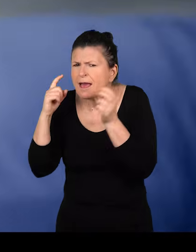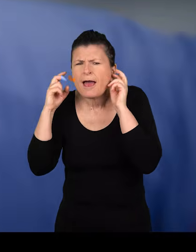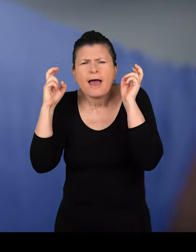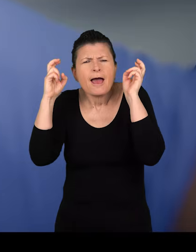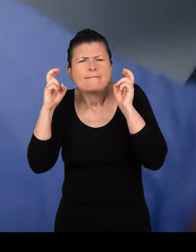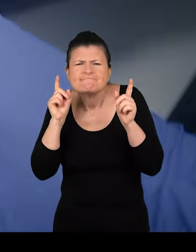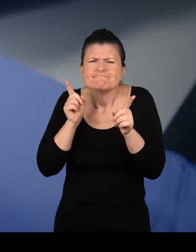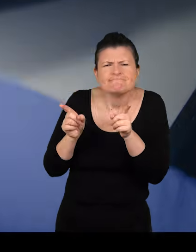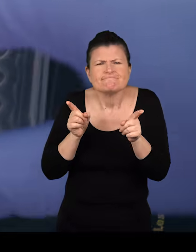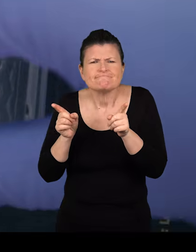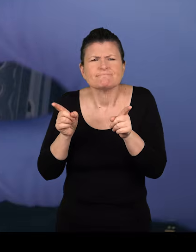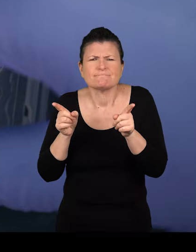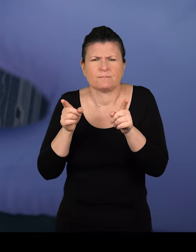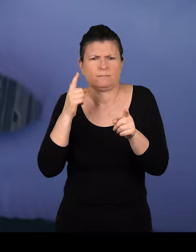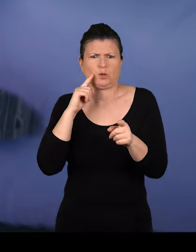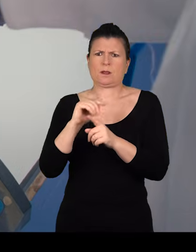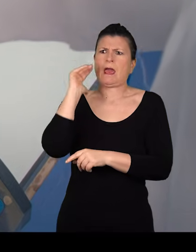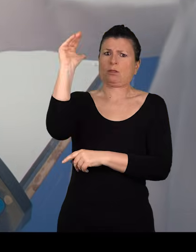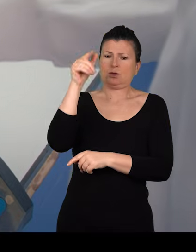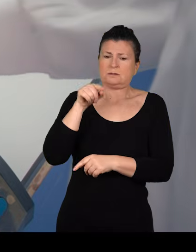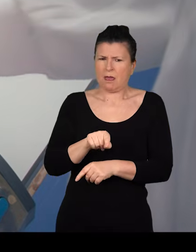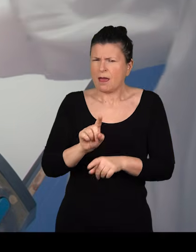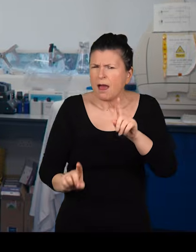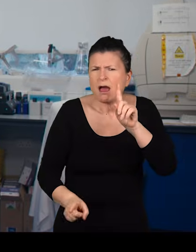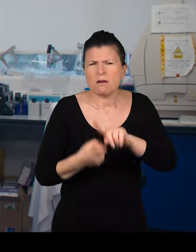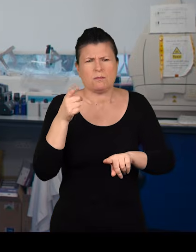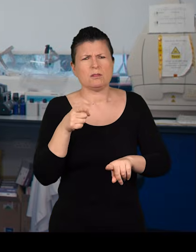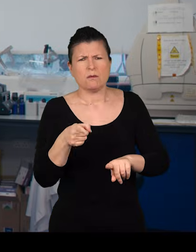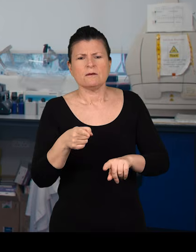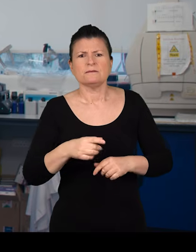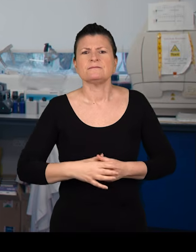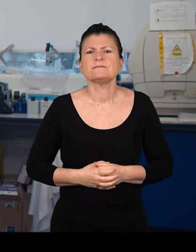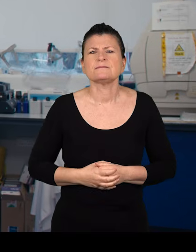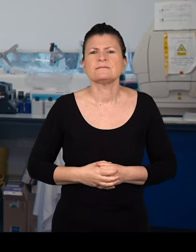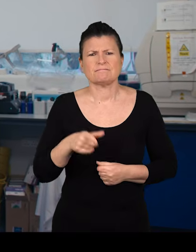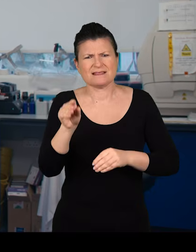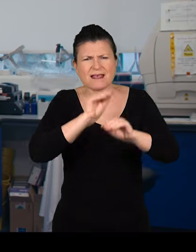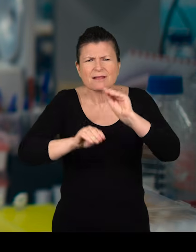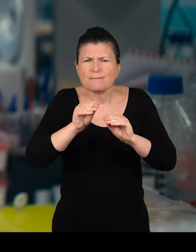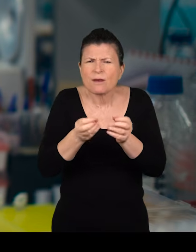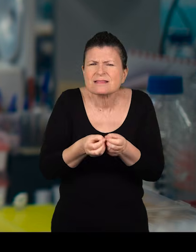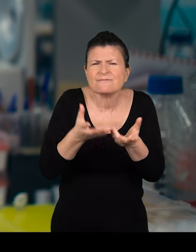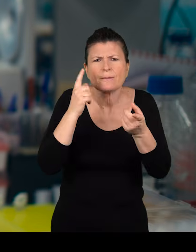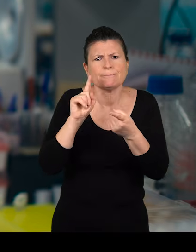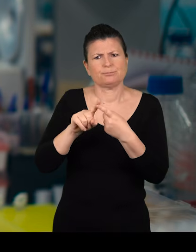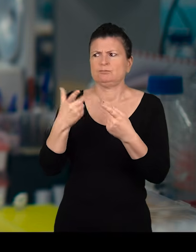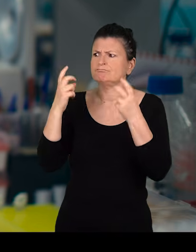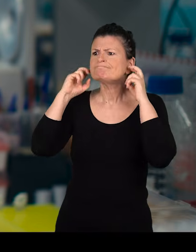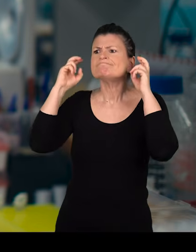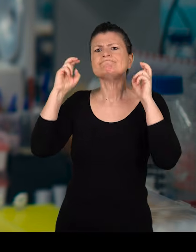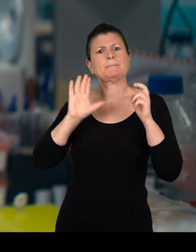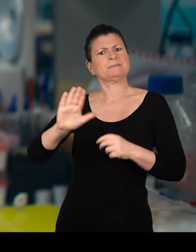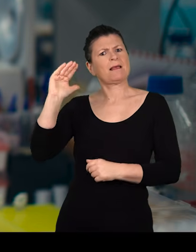genetics underlying adult onset progressive hearing loss is also very important. In order to develop